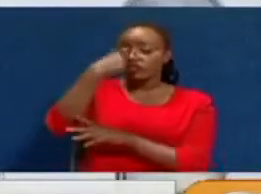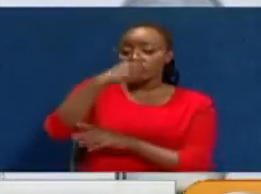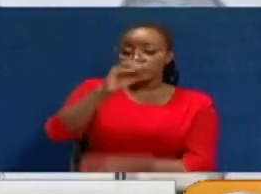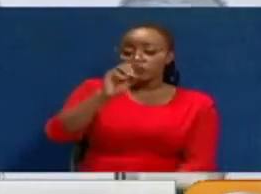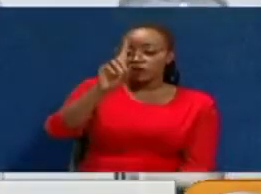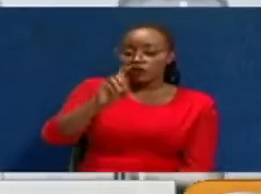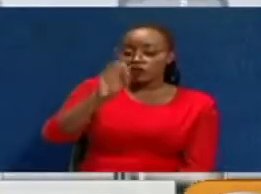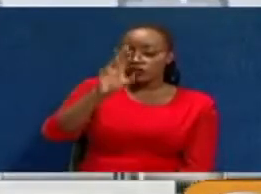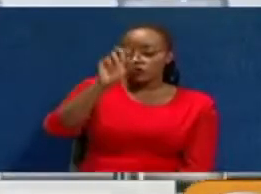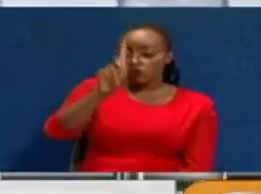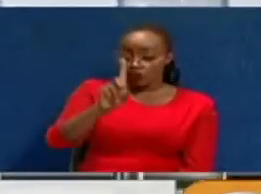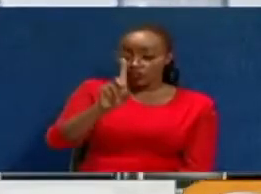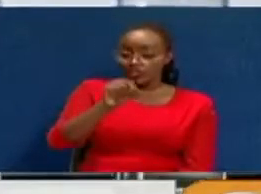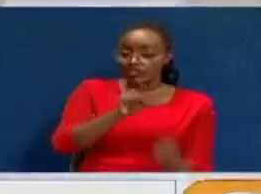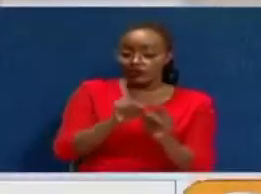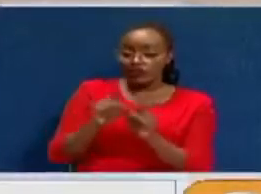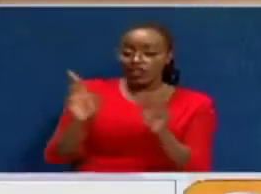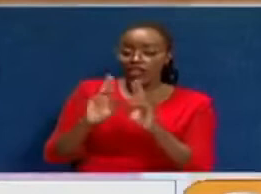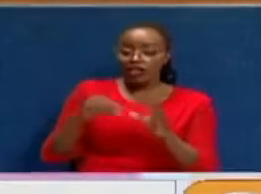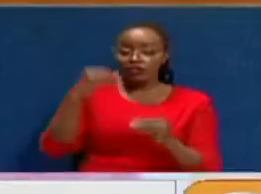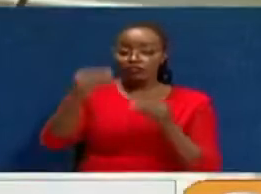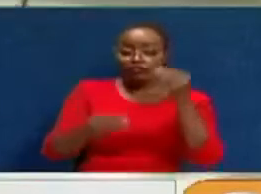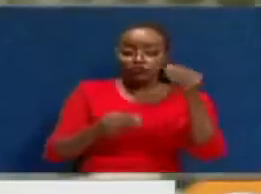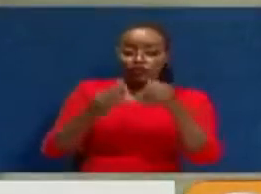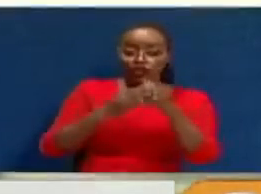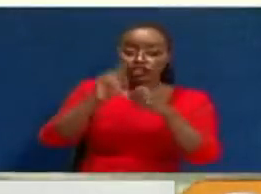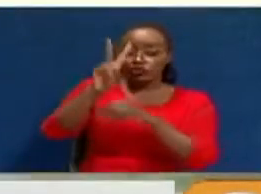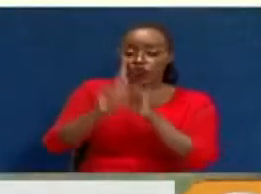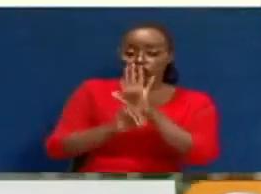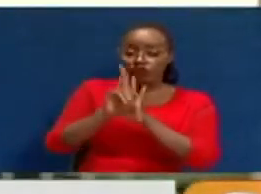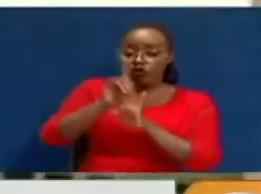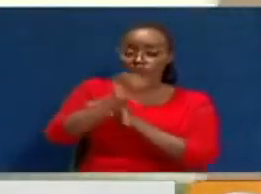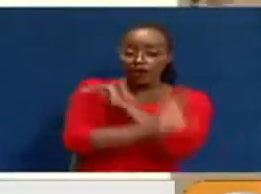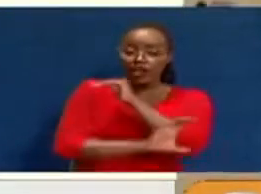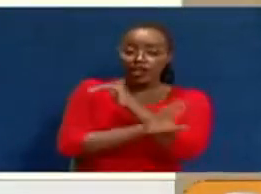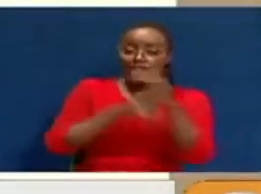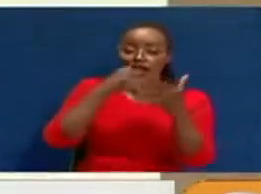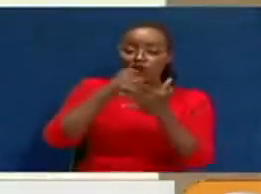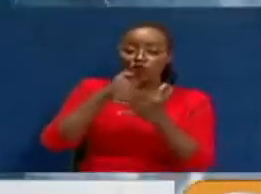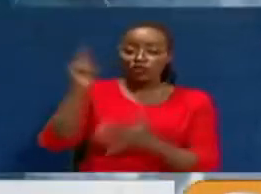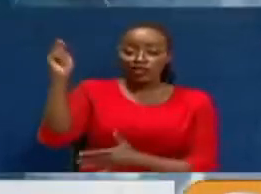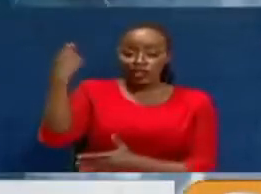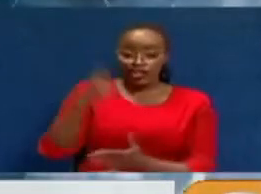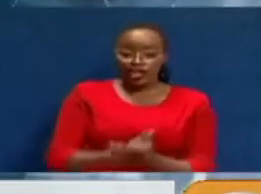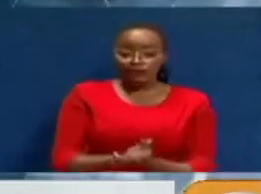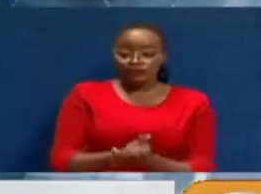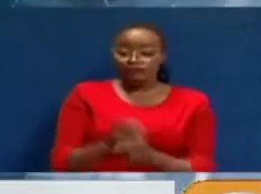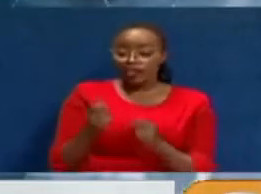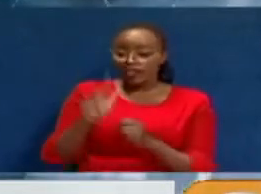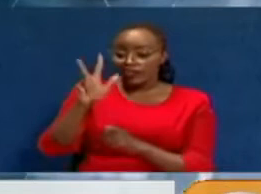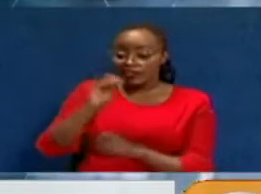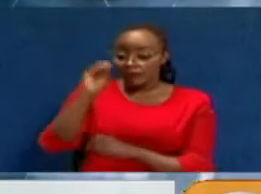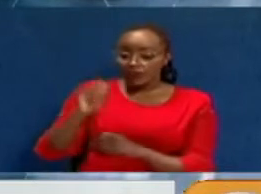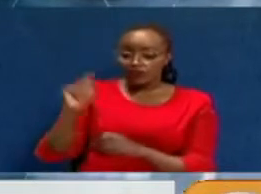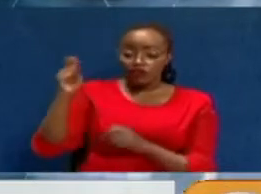Oxford AstraZeneca candidate, ready for distribution to the 92 developing countries, including Kenya. At least